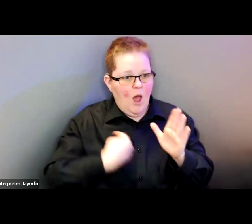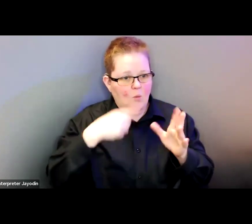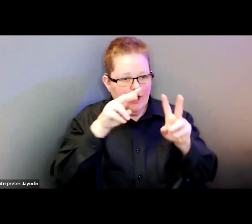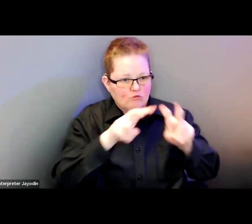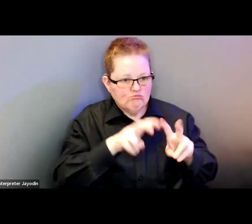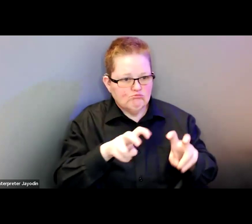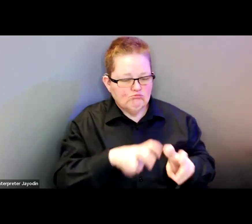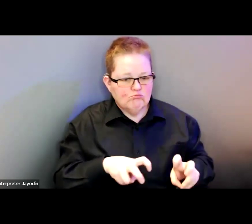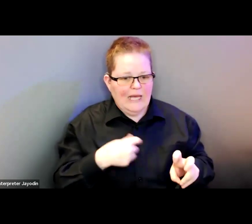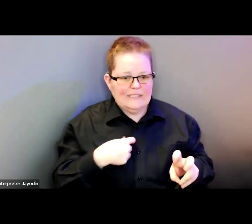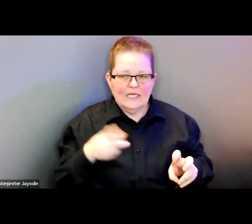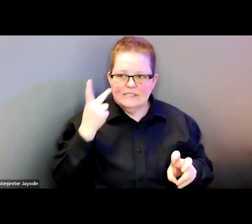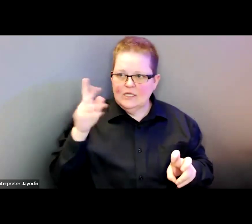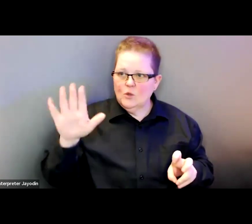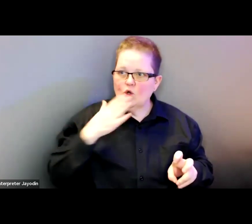I'm just reframing it.